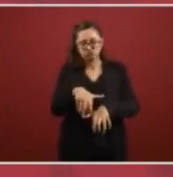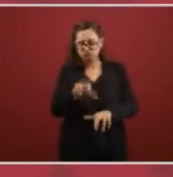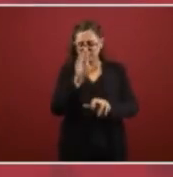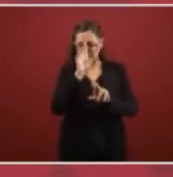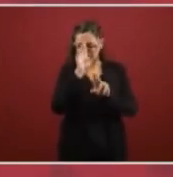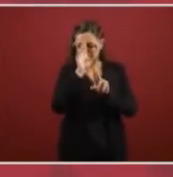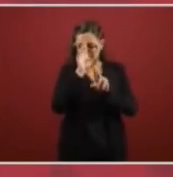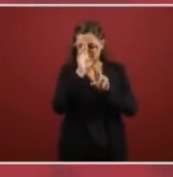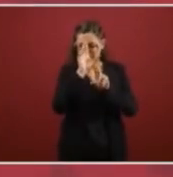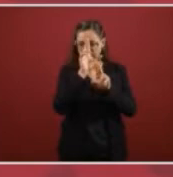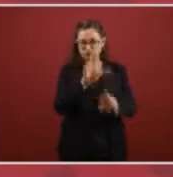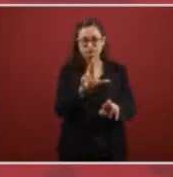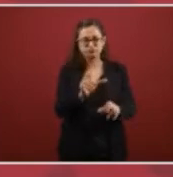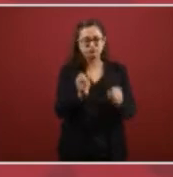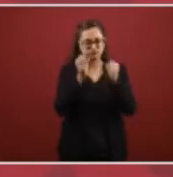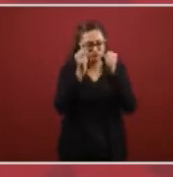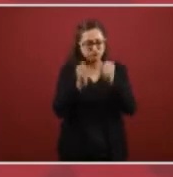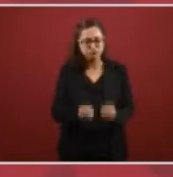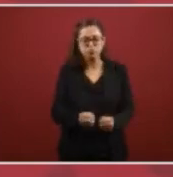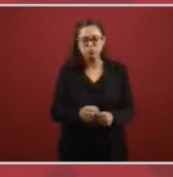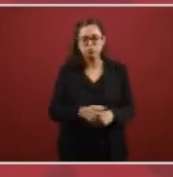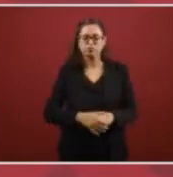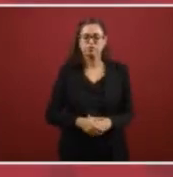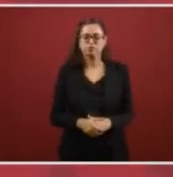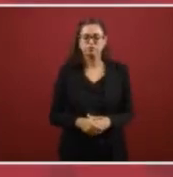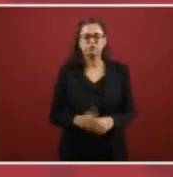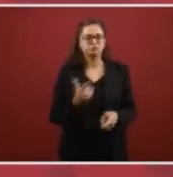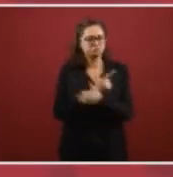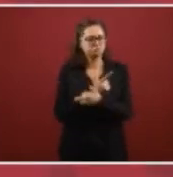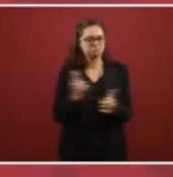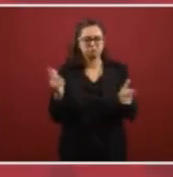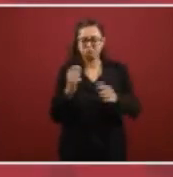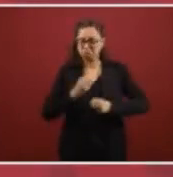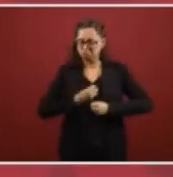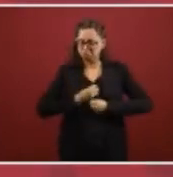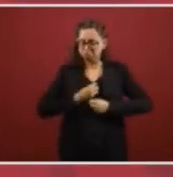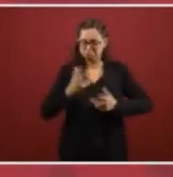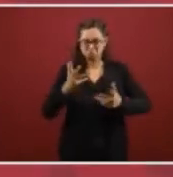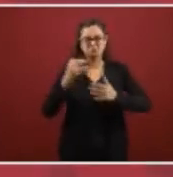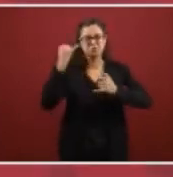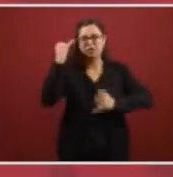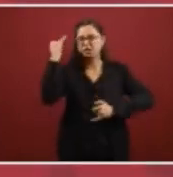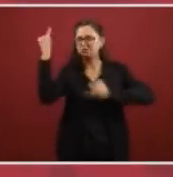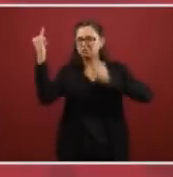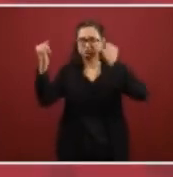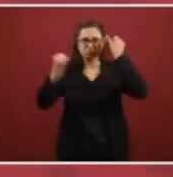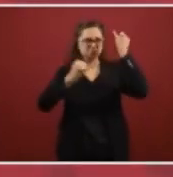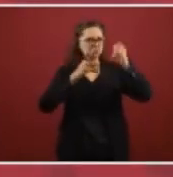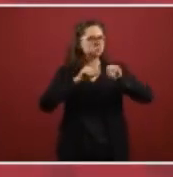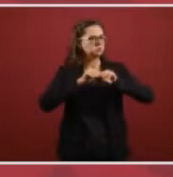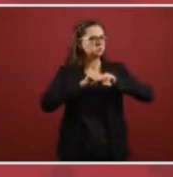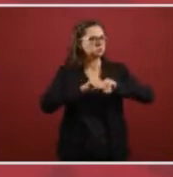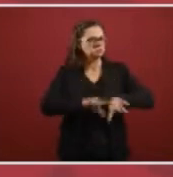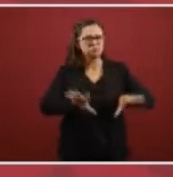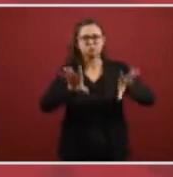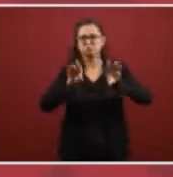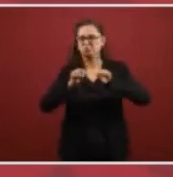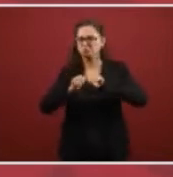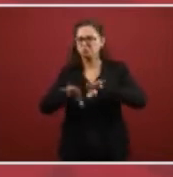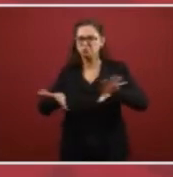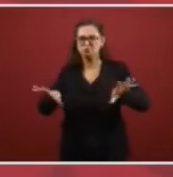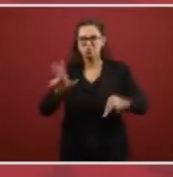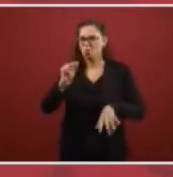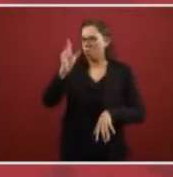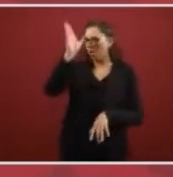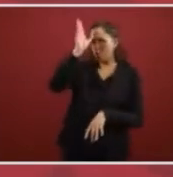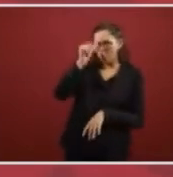manifestation and protest, that you're free to free expression of ideas and the right